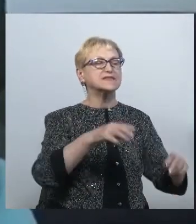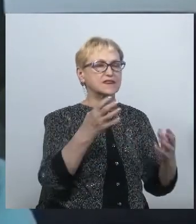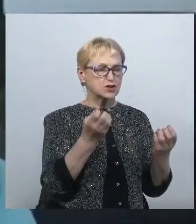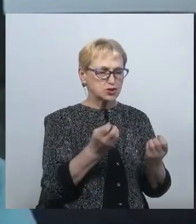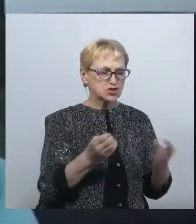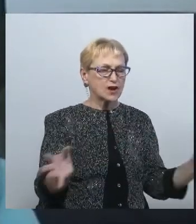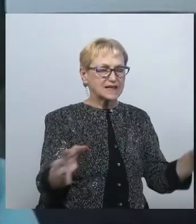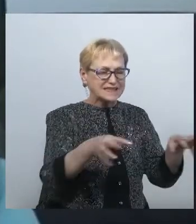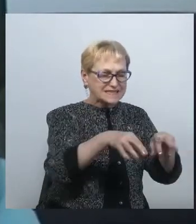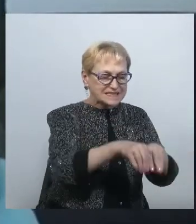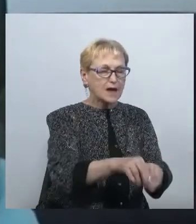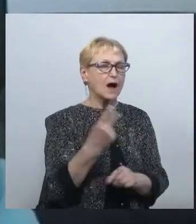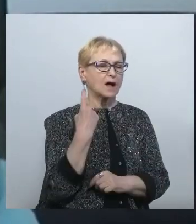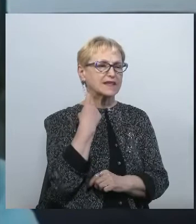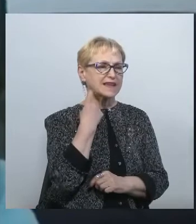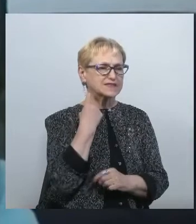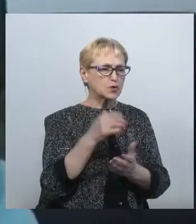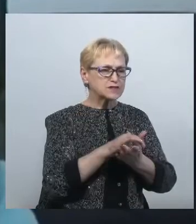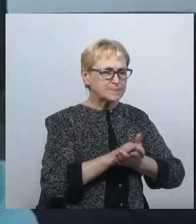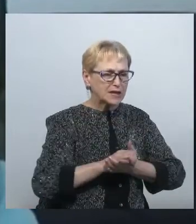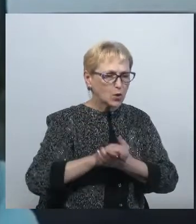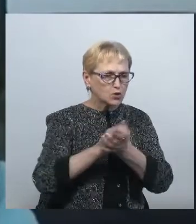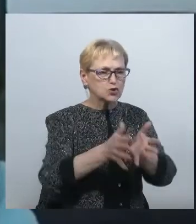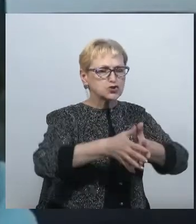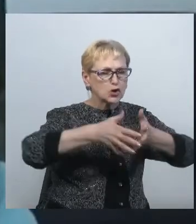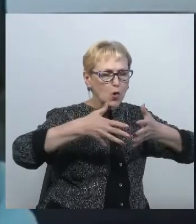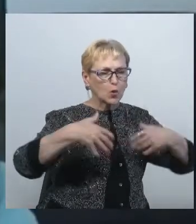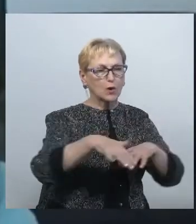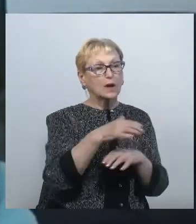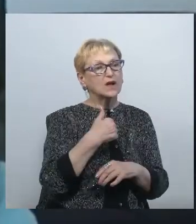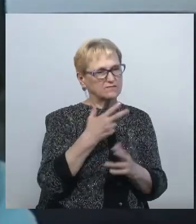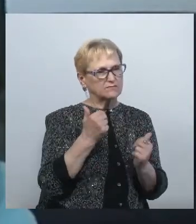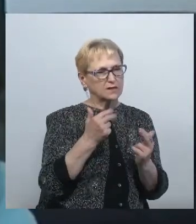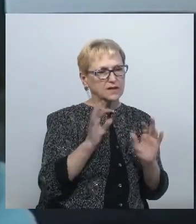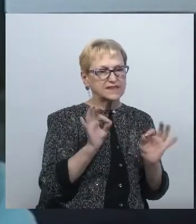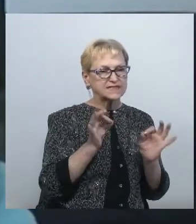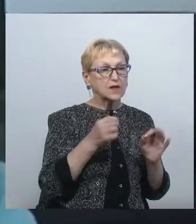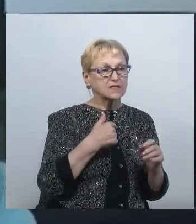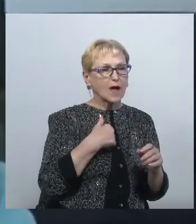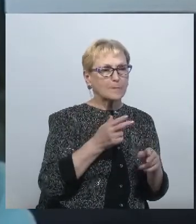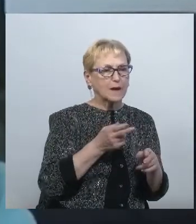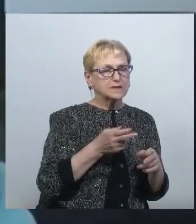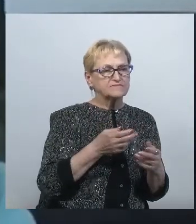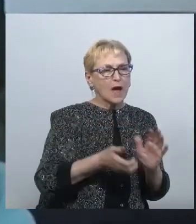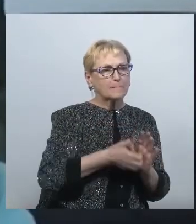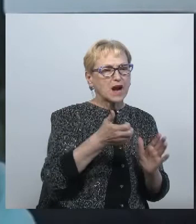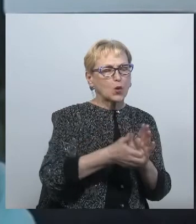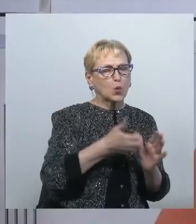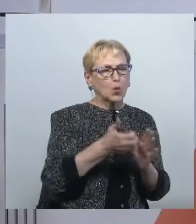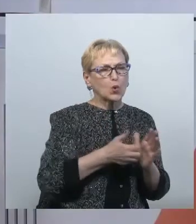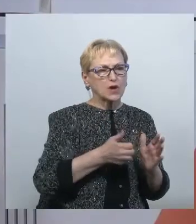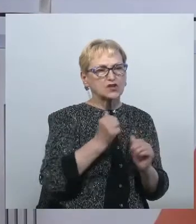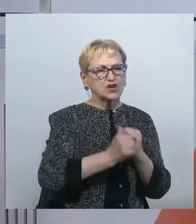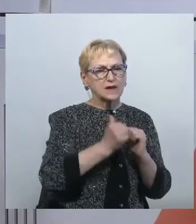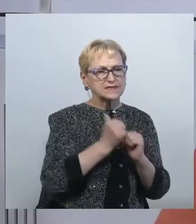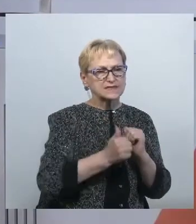with the journalistic community, with a wider community. Yes, we lack discussions. Often